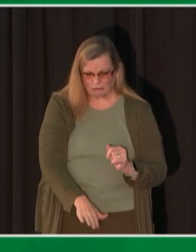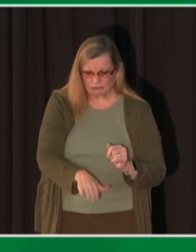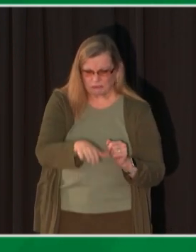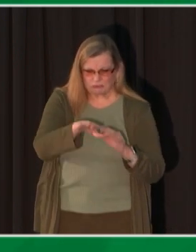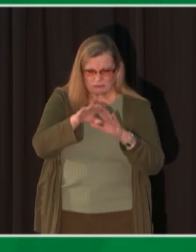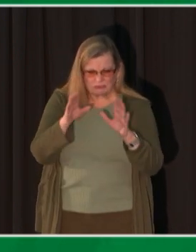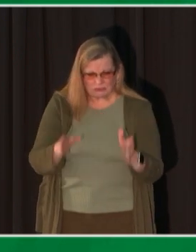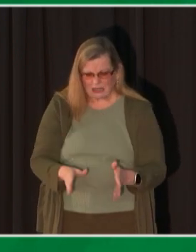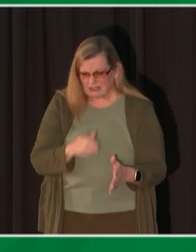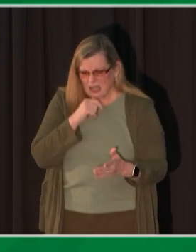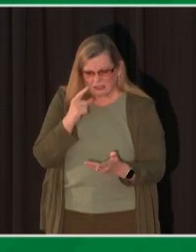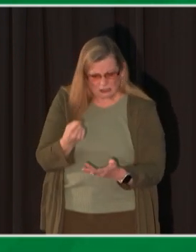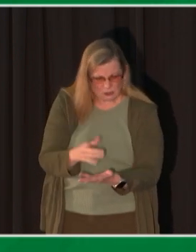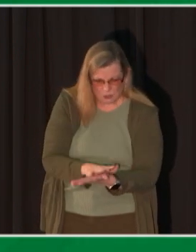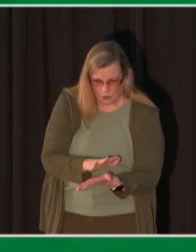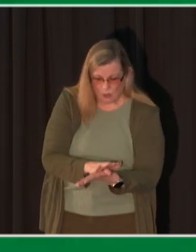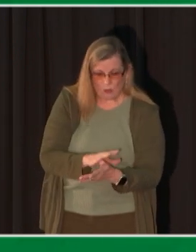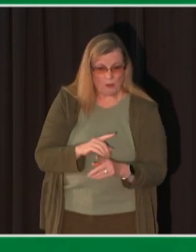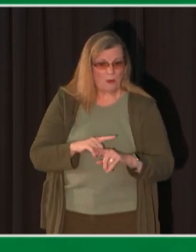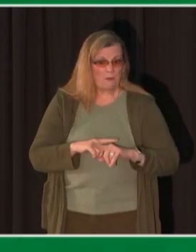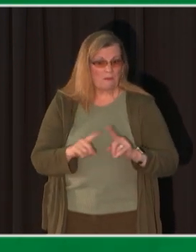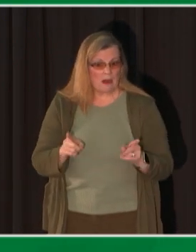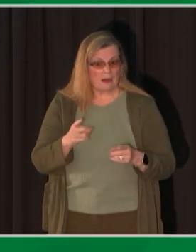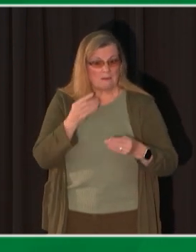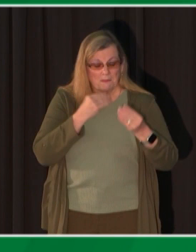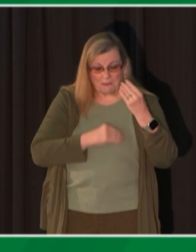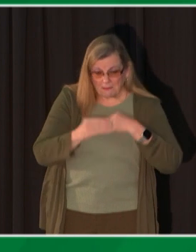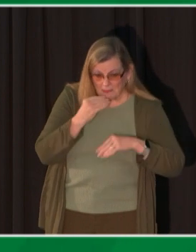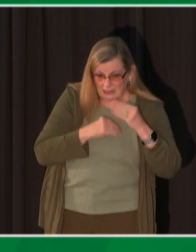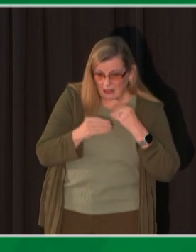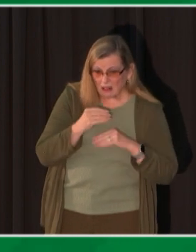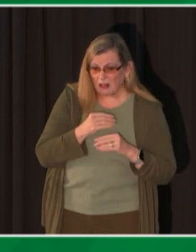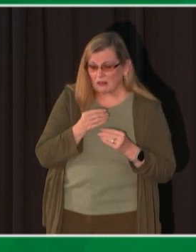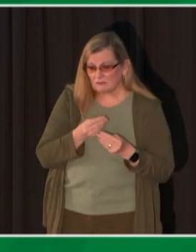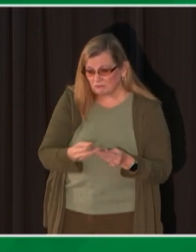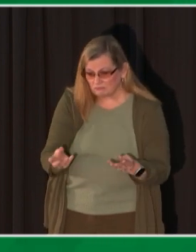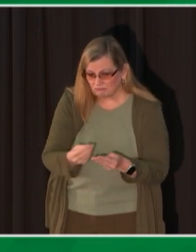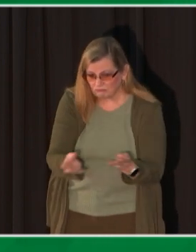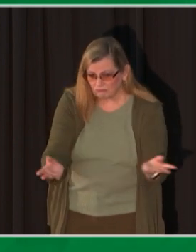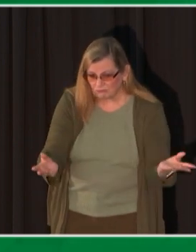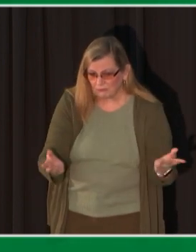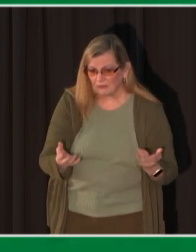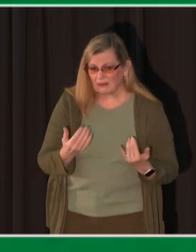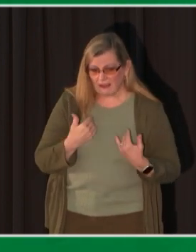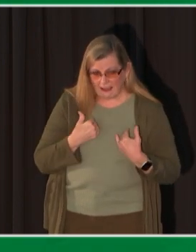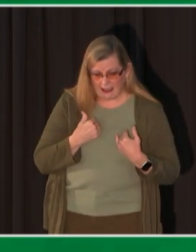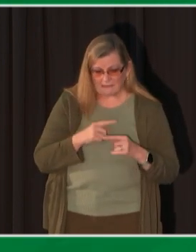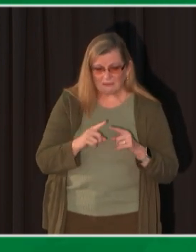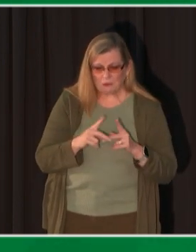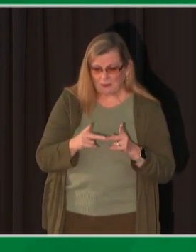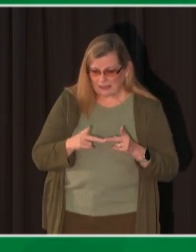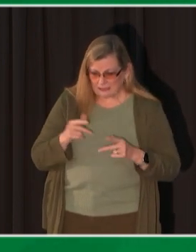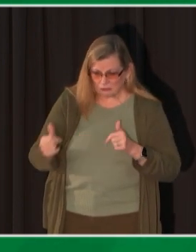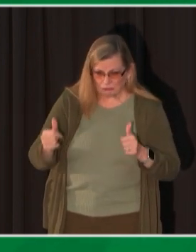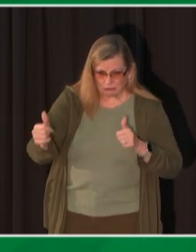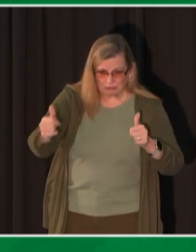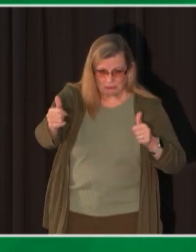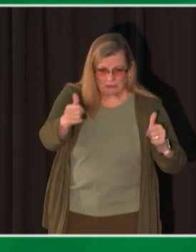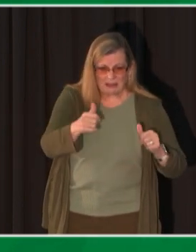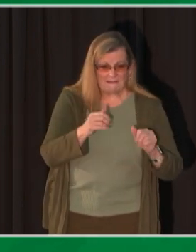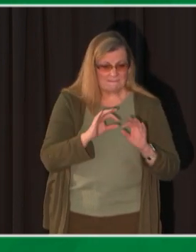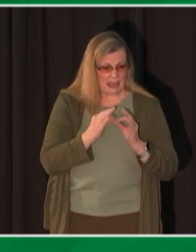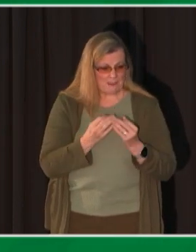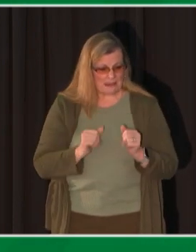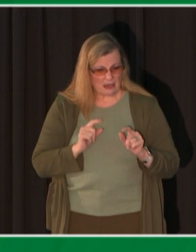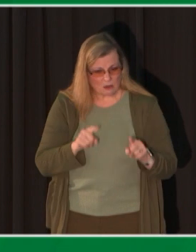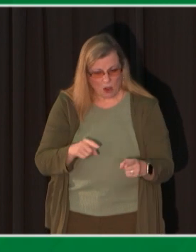emergency. We have meal sites across the city for our children and families to access, and already